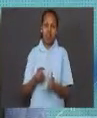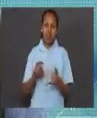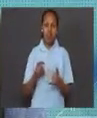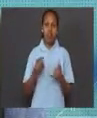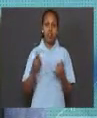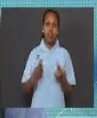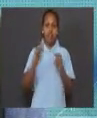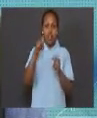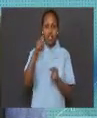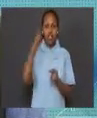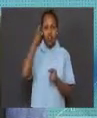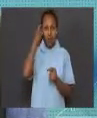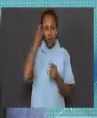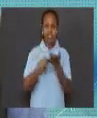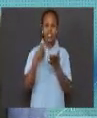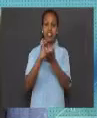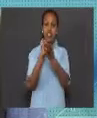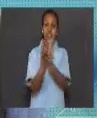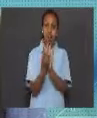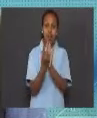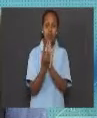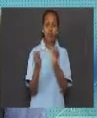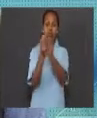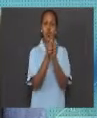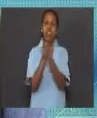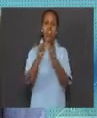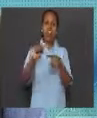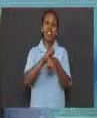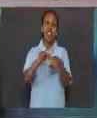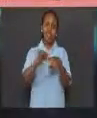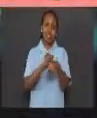Let us consider this example with an activity.